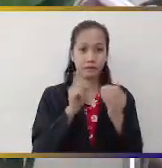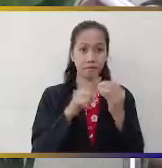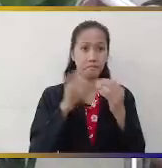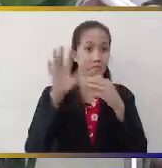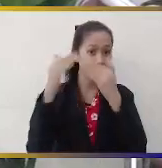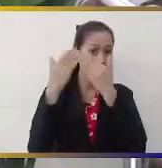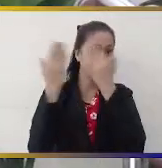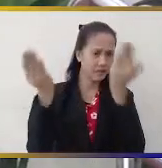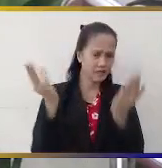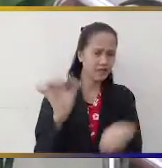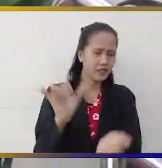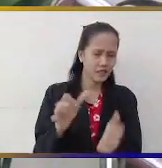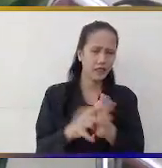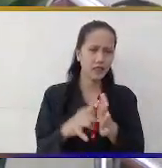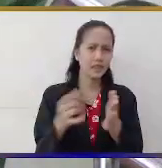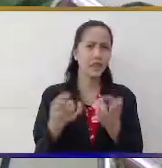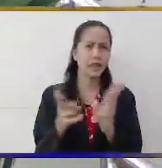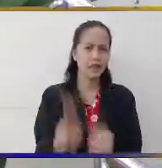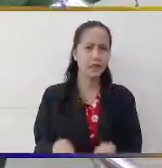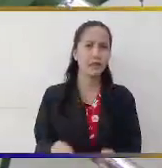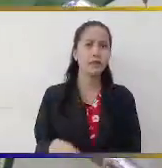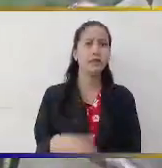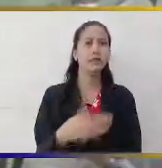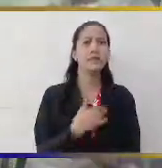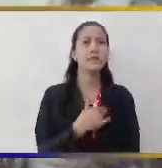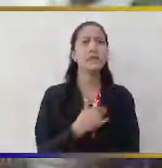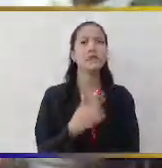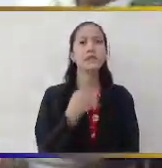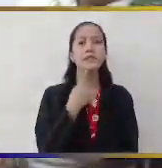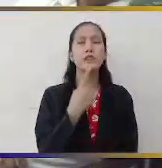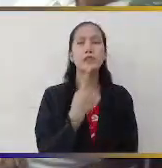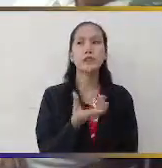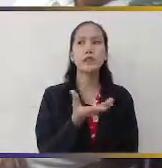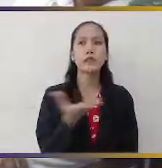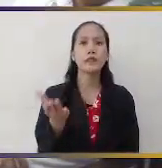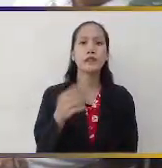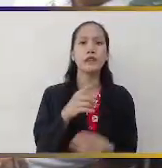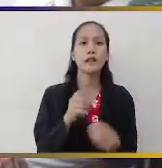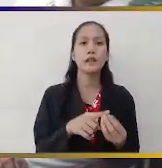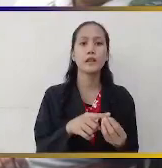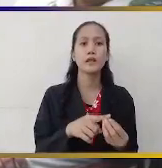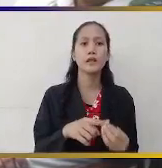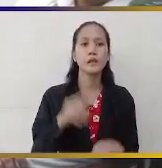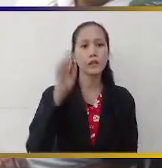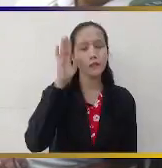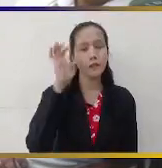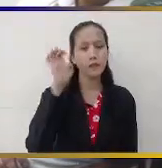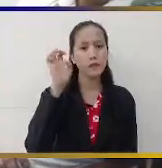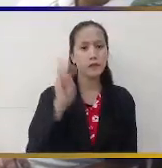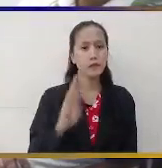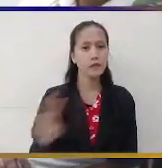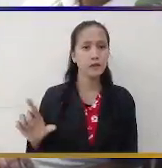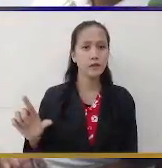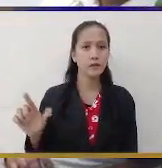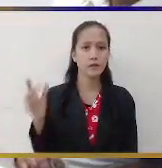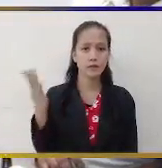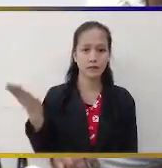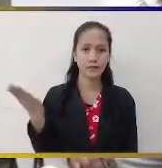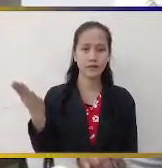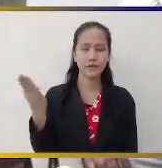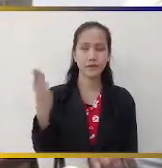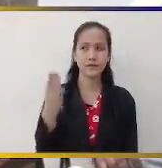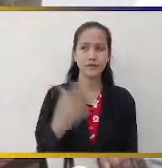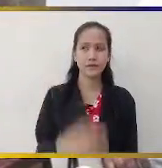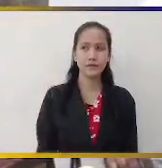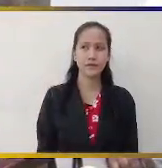going to happen. I'll go before he will. Because I'm older and I'll probably